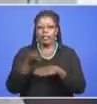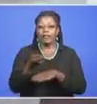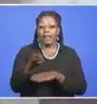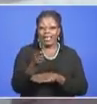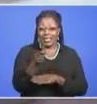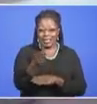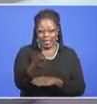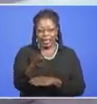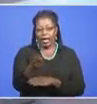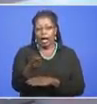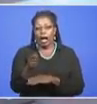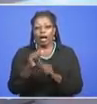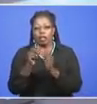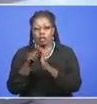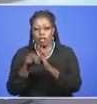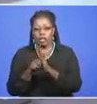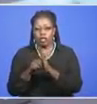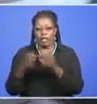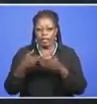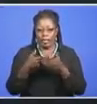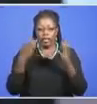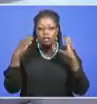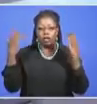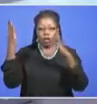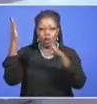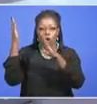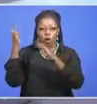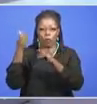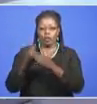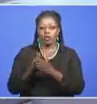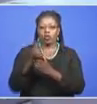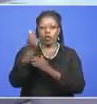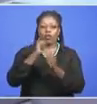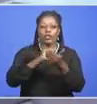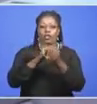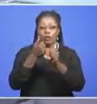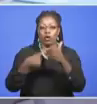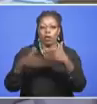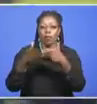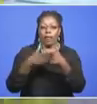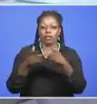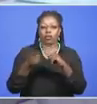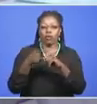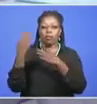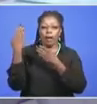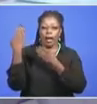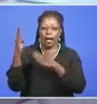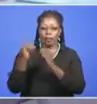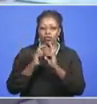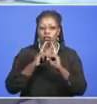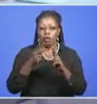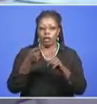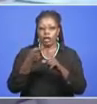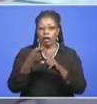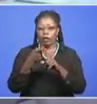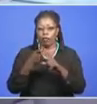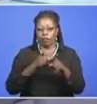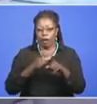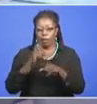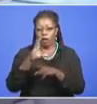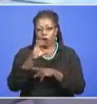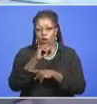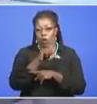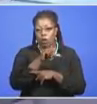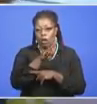Federation. Head coach Anthony Lewis is hoping to grow the sport when we return to the Bahamas. Reporting from Barranquilla, Colombia, where